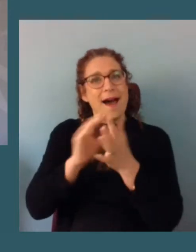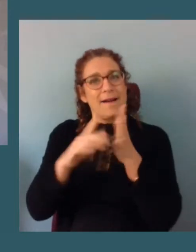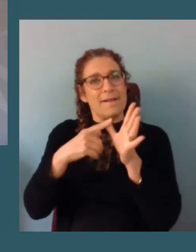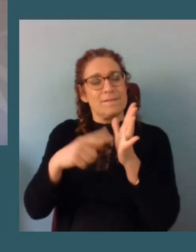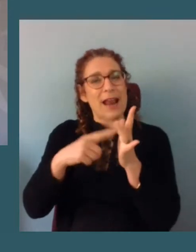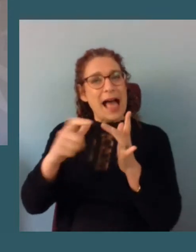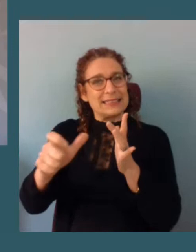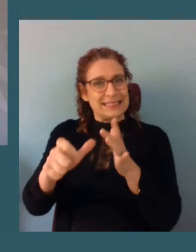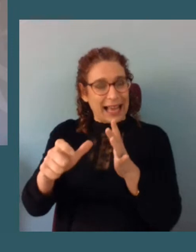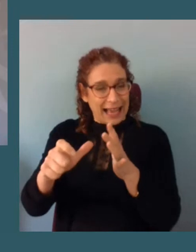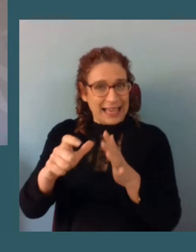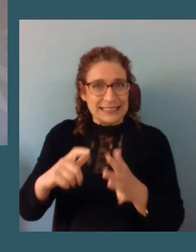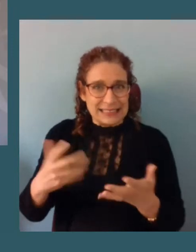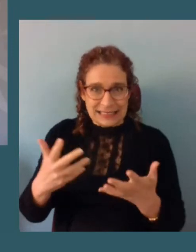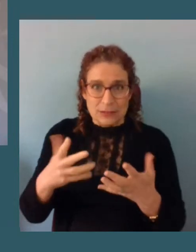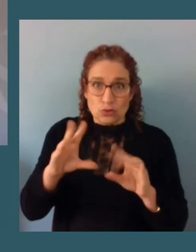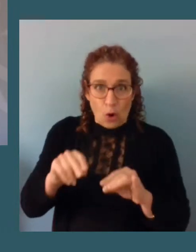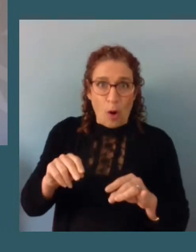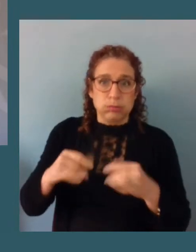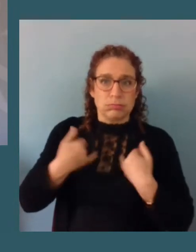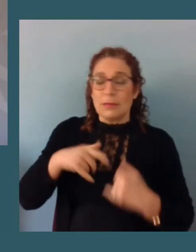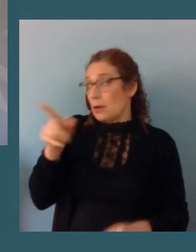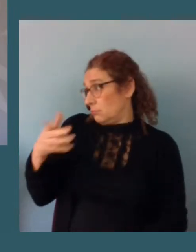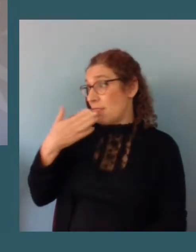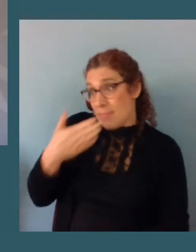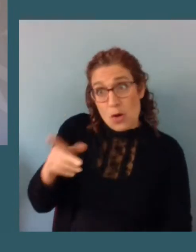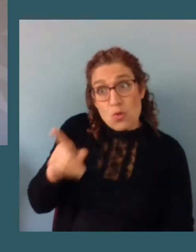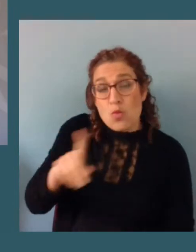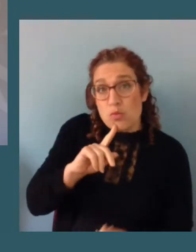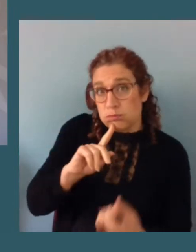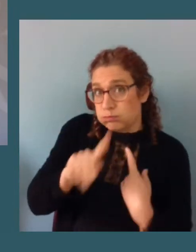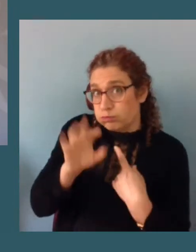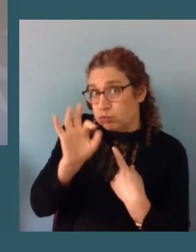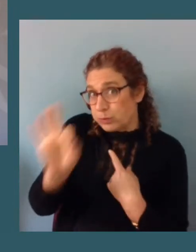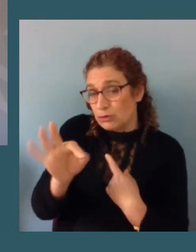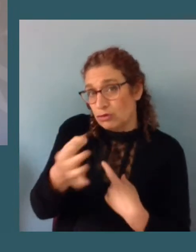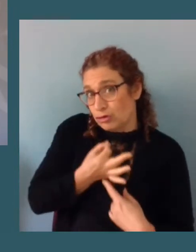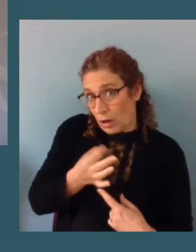glad you've asked it because I didn't cover it. So the